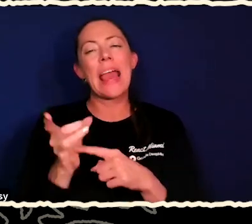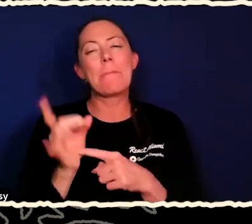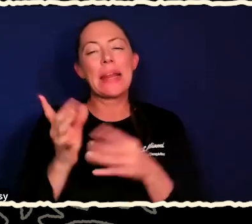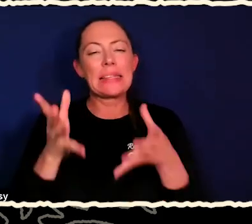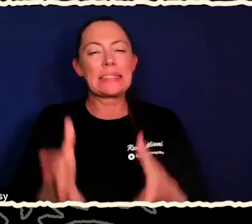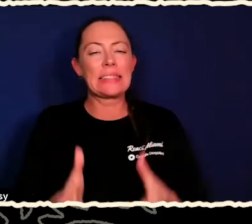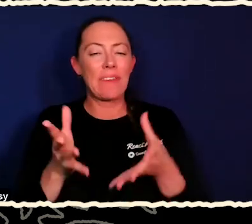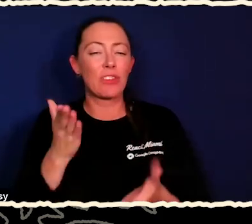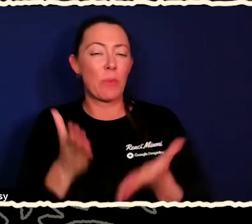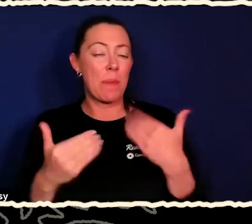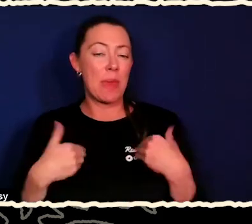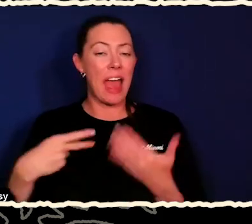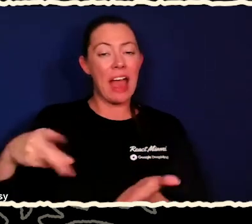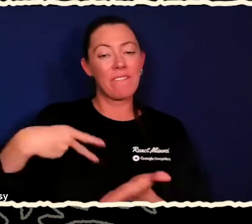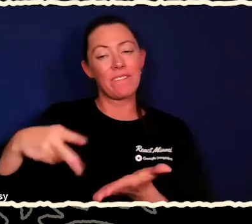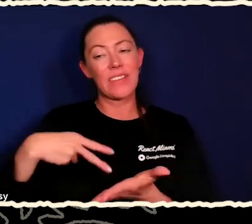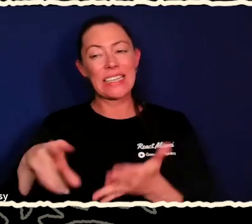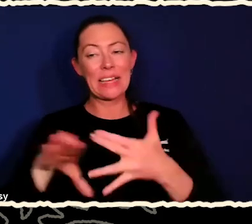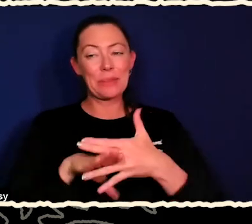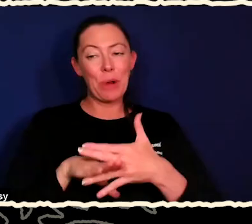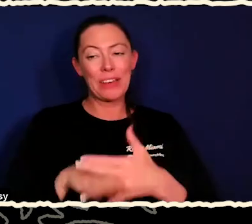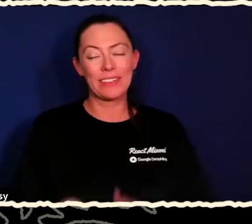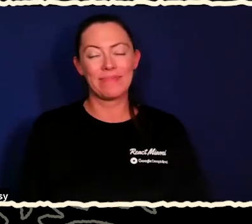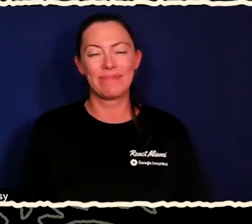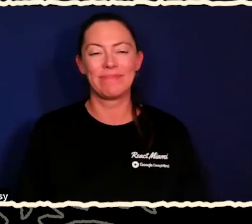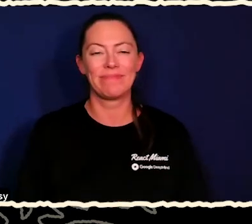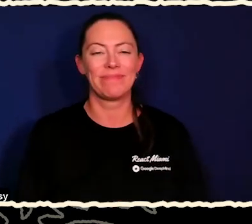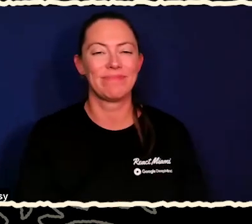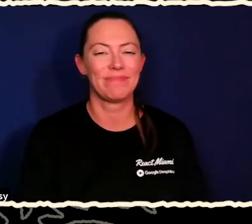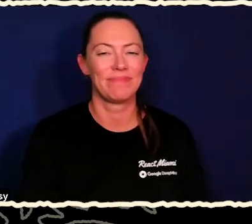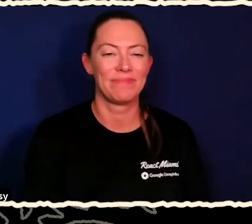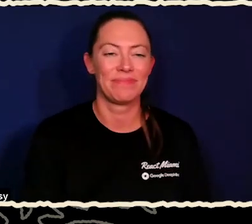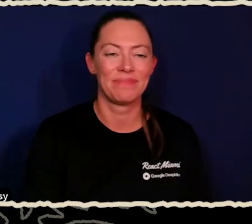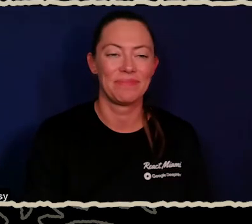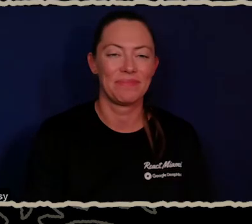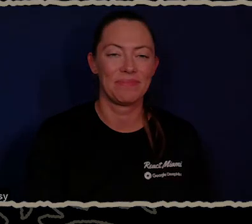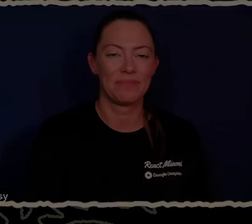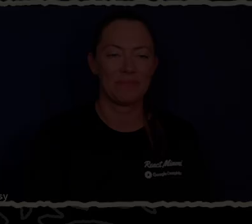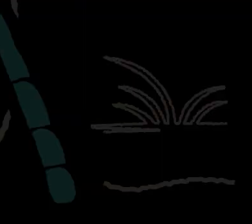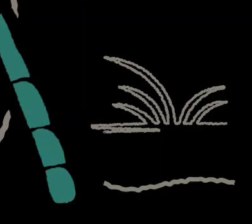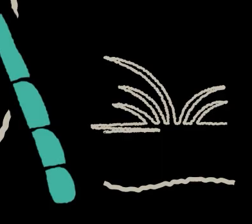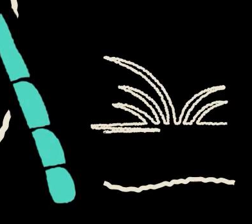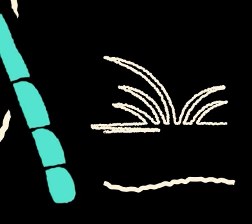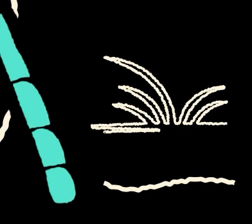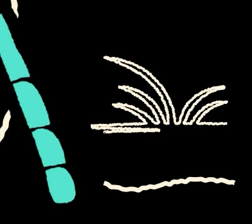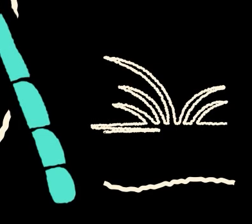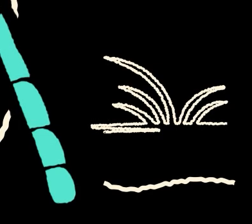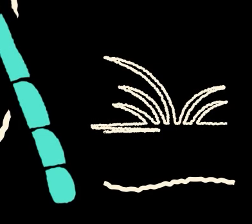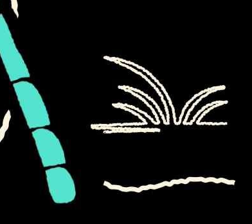Give it up for guys. First ever college student, I guess, giving a talk. That was awesome.